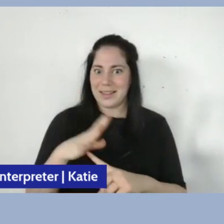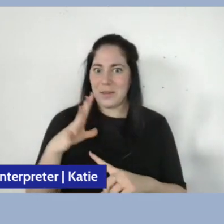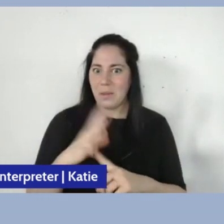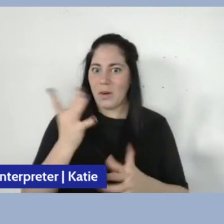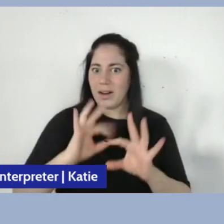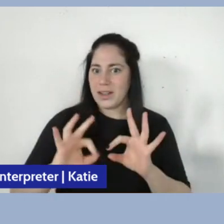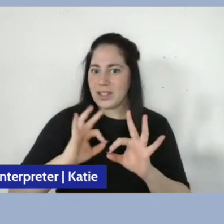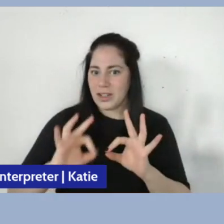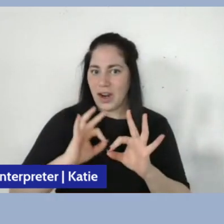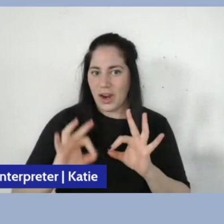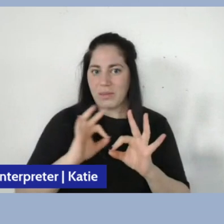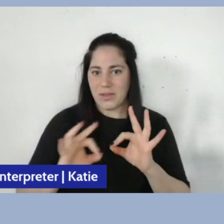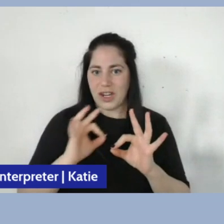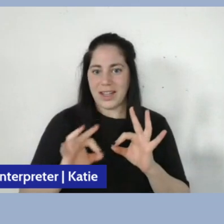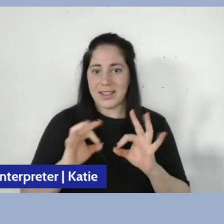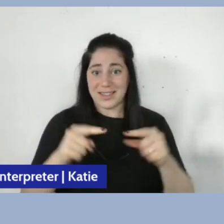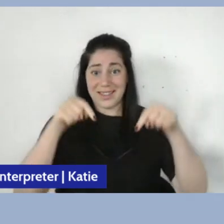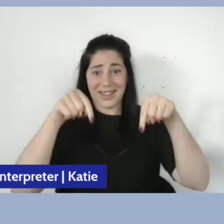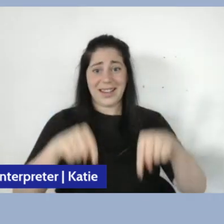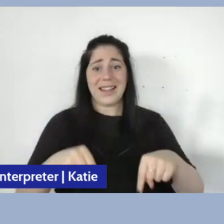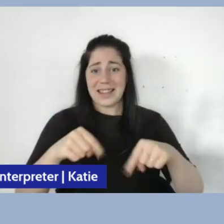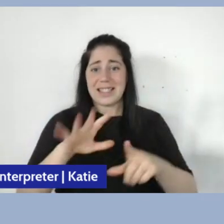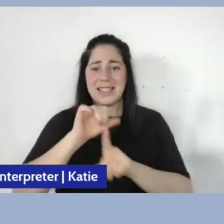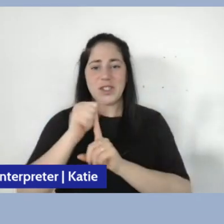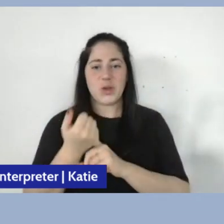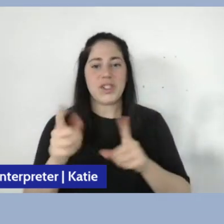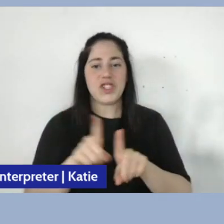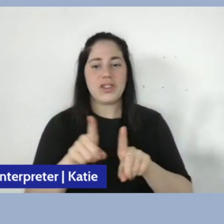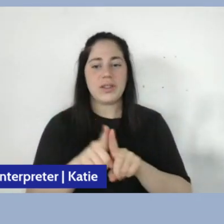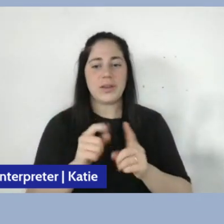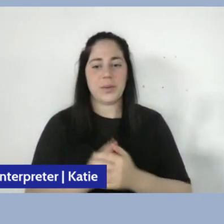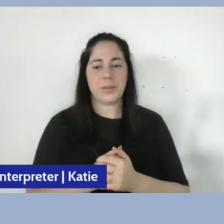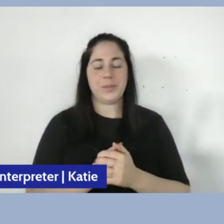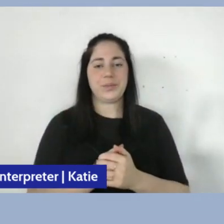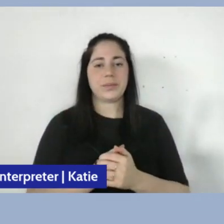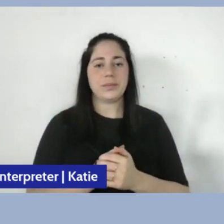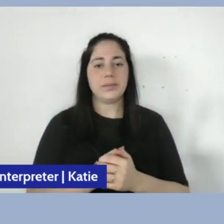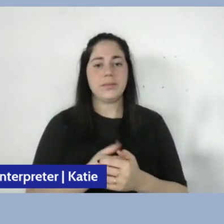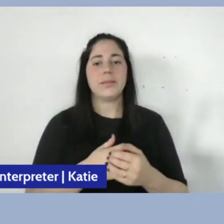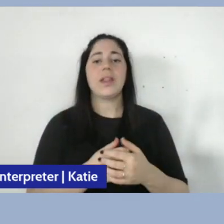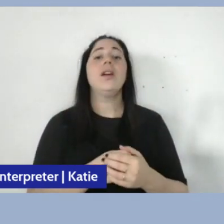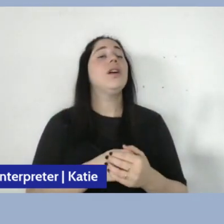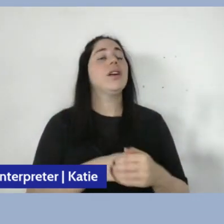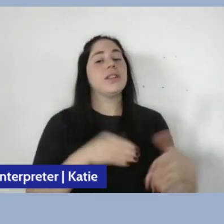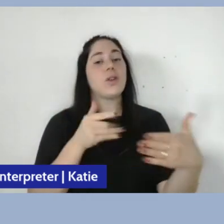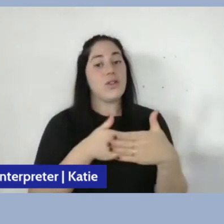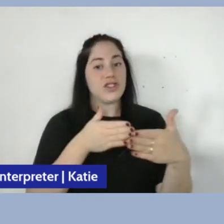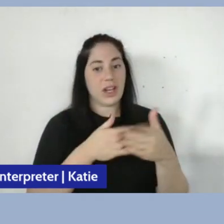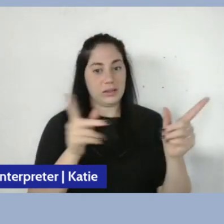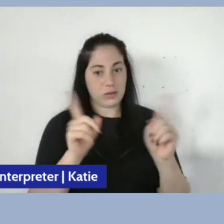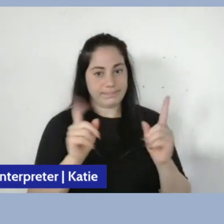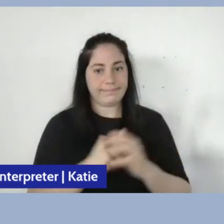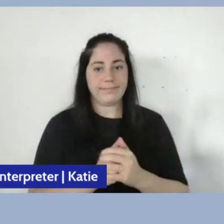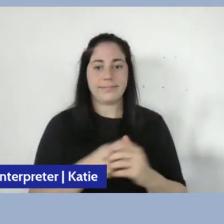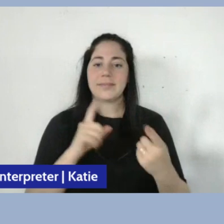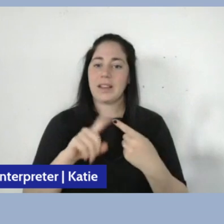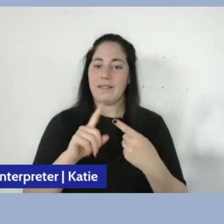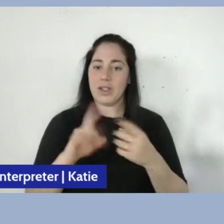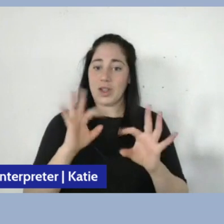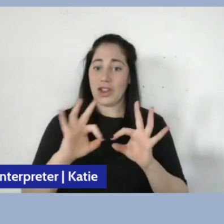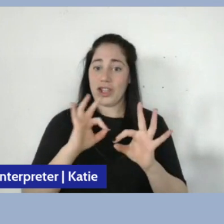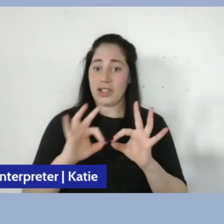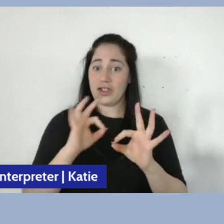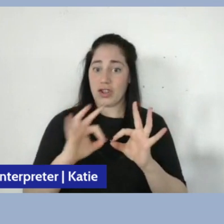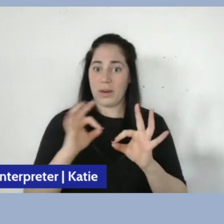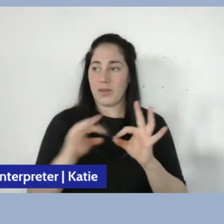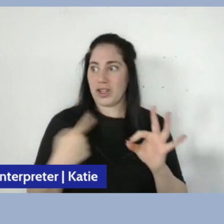interpreters within these settings. So talking about some of the challenges, first of all, the interpreters that we work with,